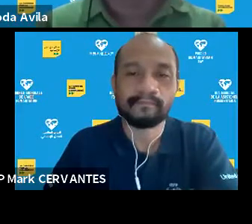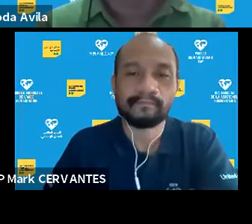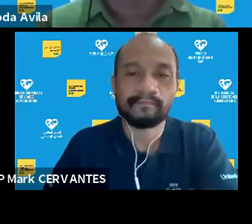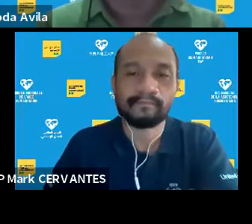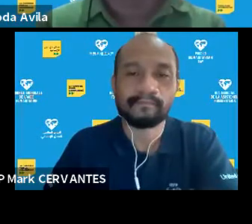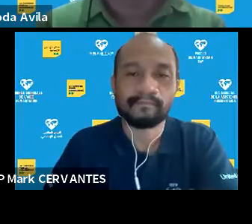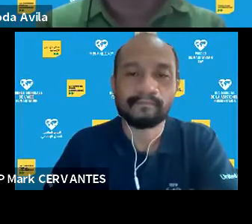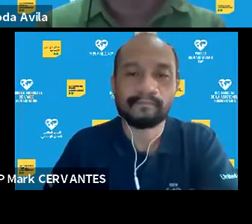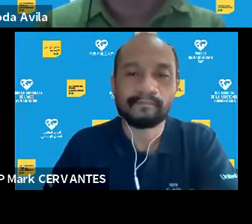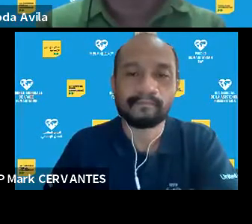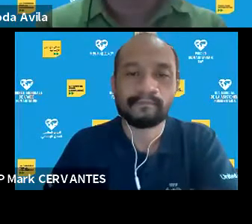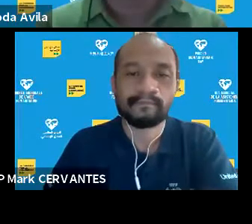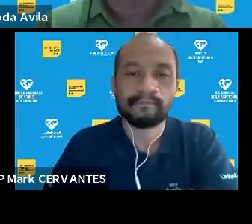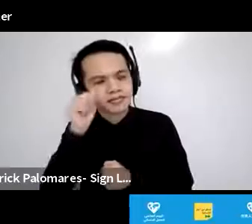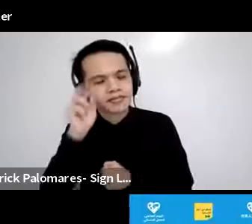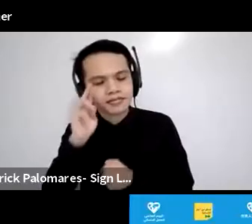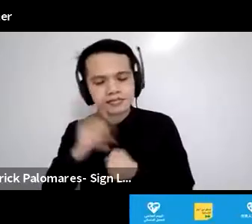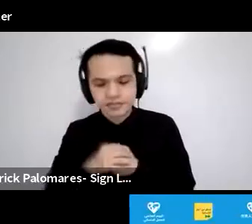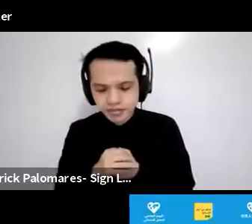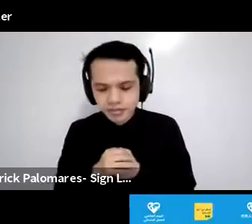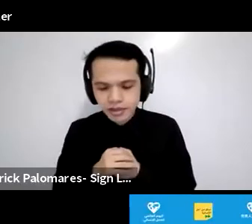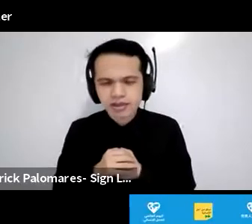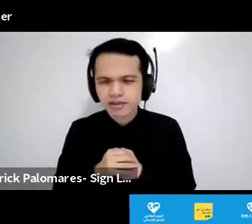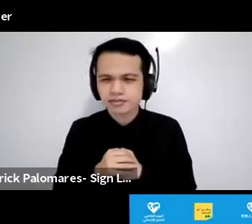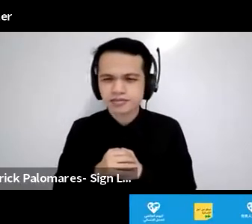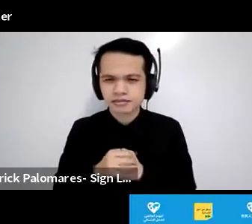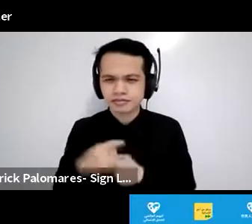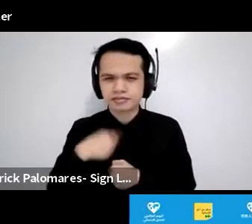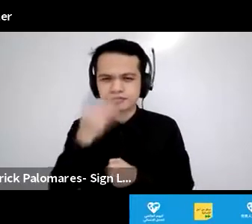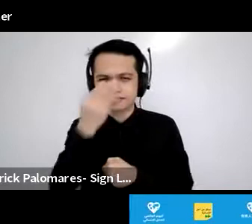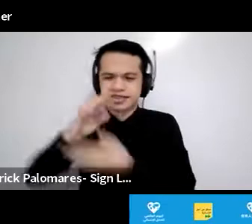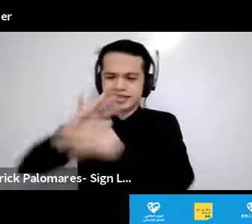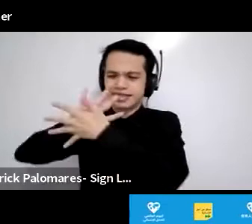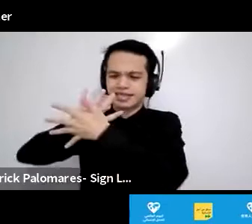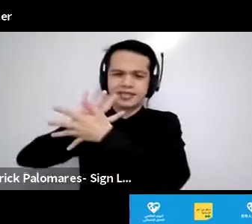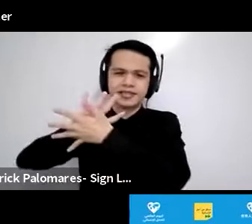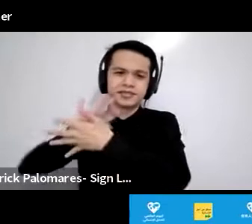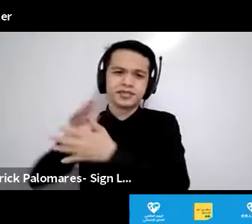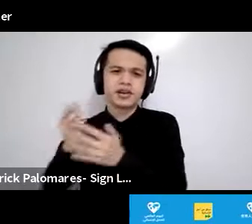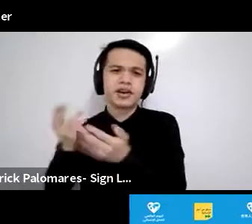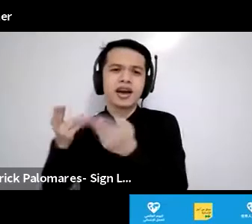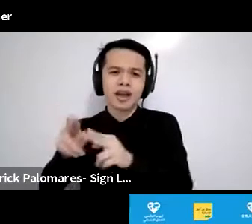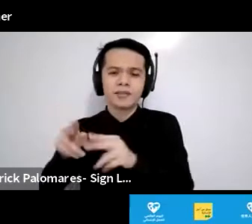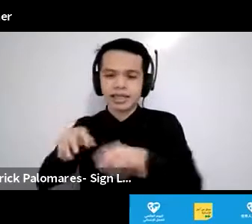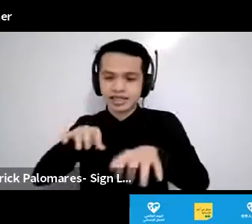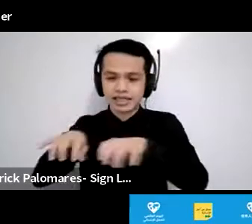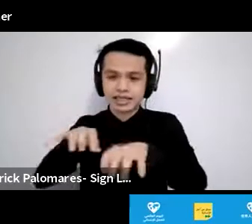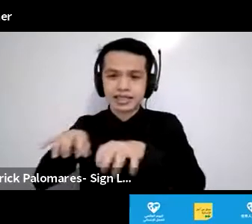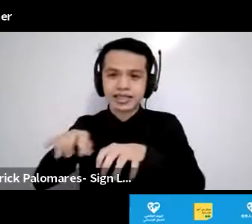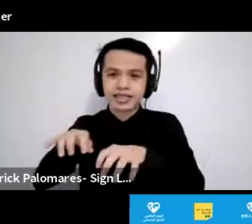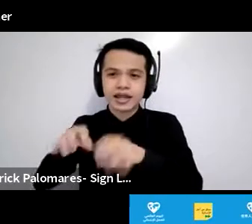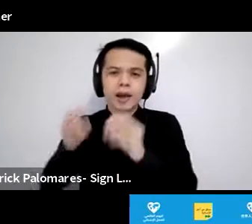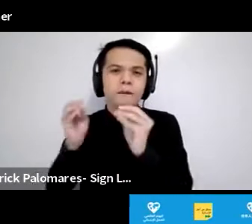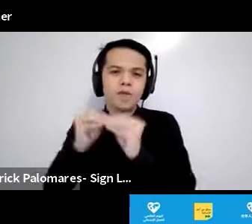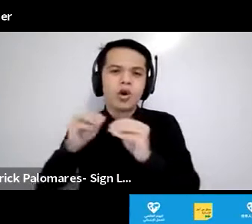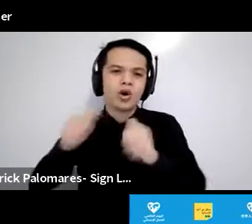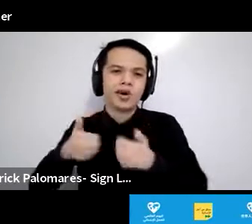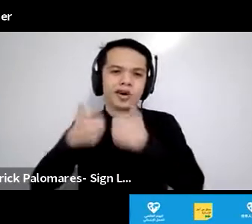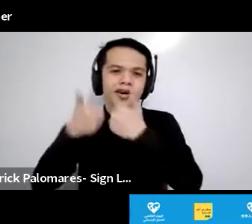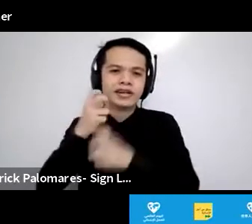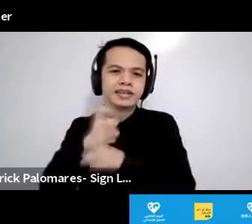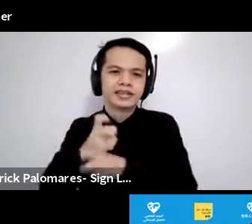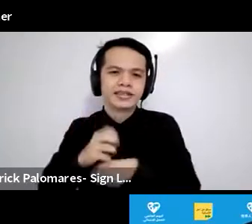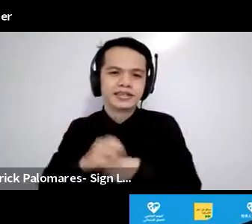Thank you, Atom. So I think it's fair to say that COVID made humanitarian operations anywhere more challenging.